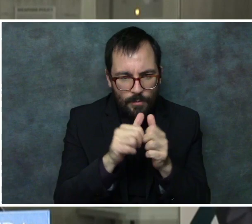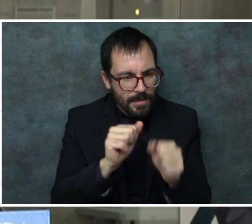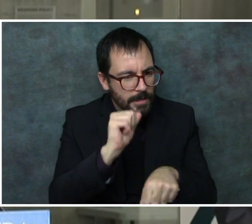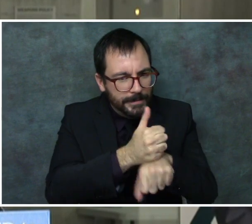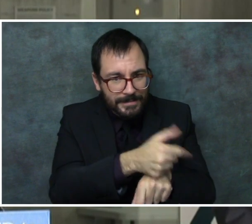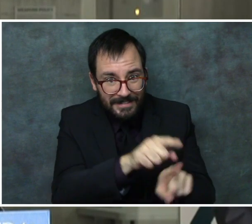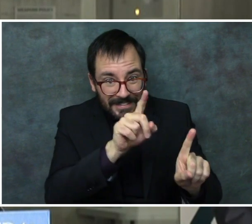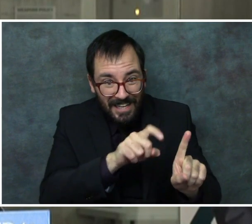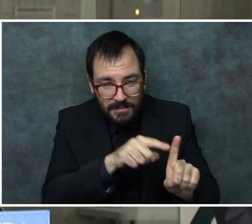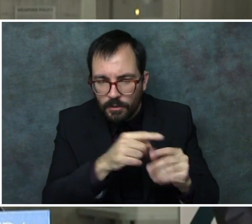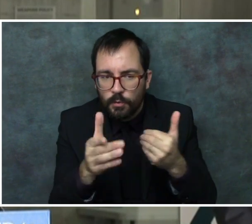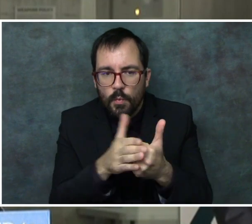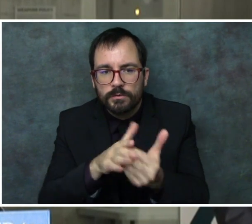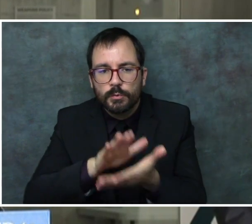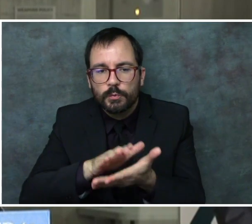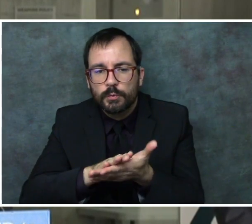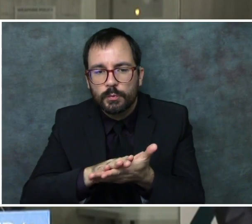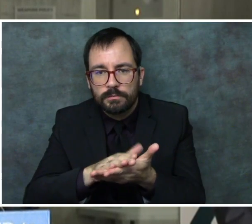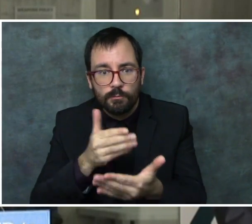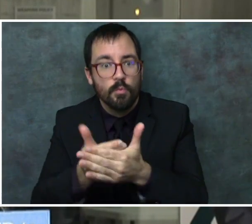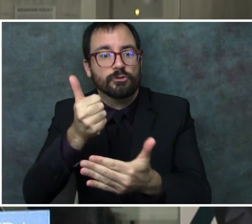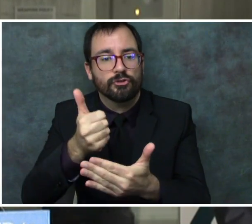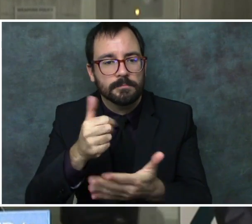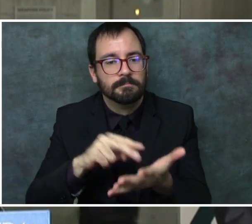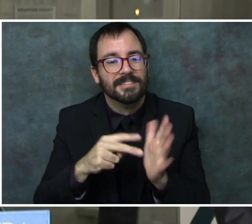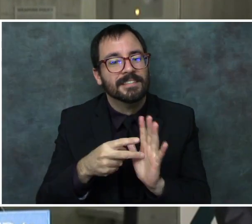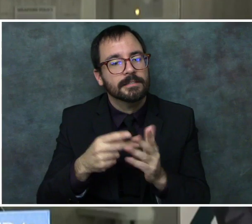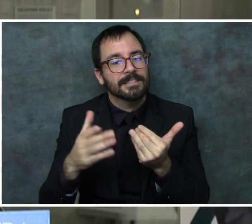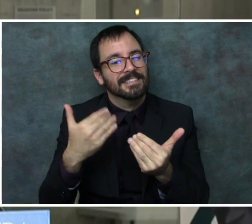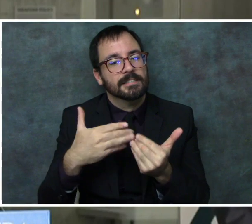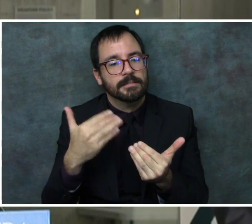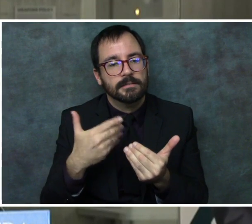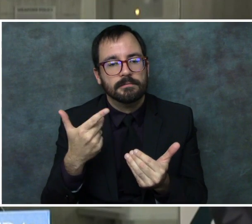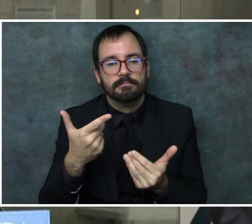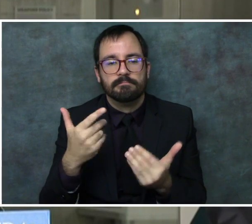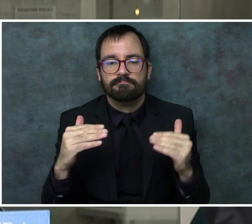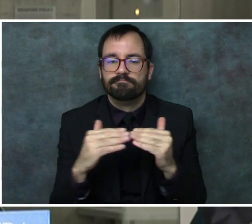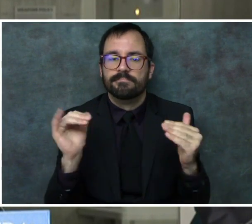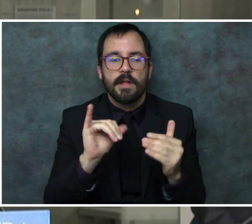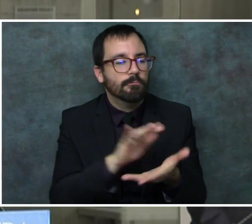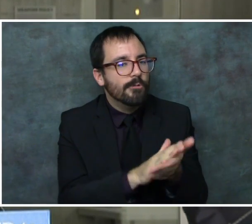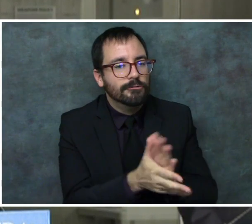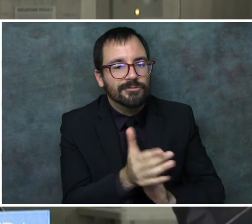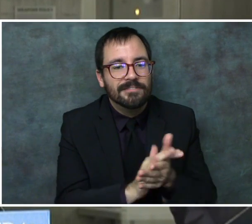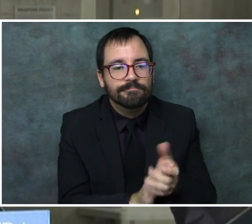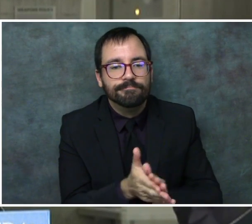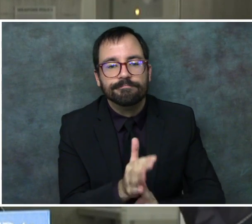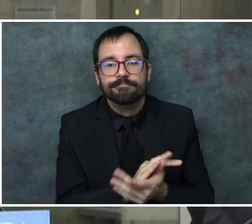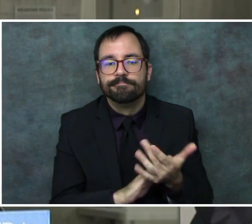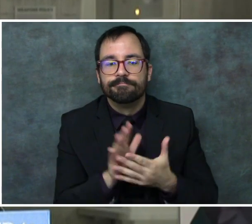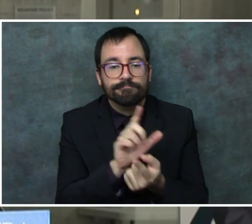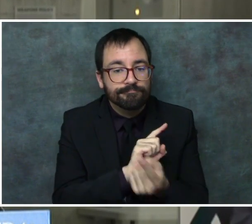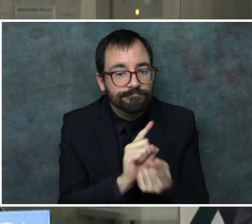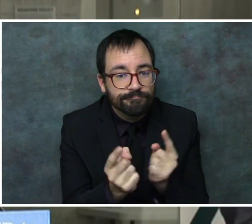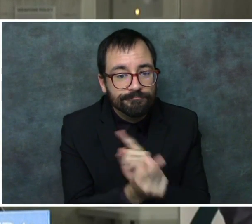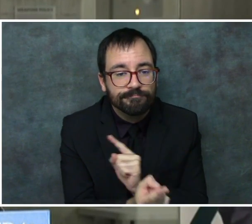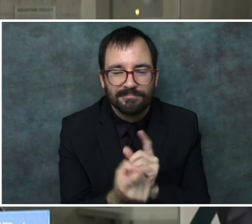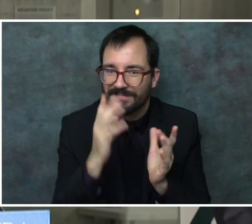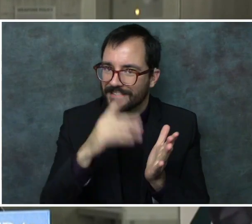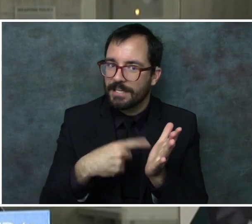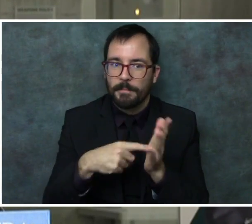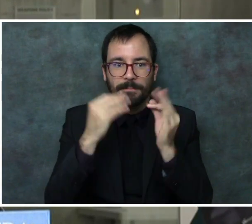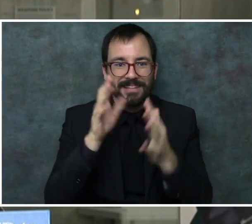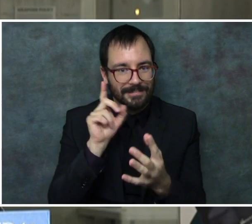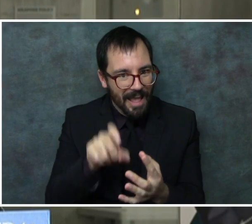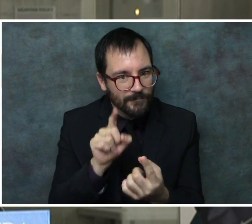testing, and it's also about washing your hands, wearing a mask, keeping, where you can't keep distance. Sometimes teachers can't keep distance, but